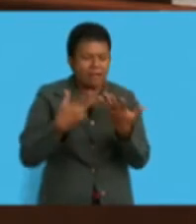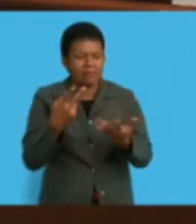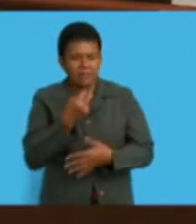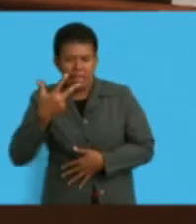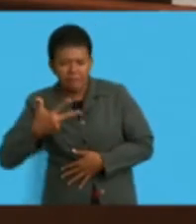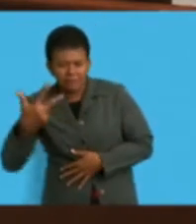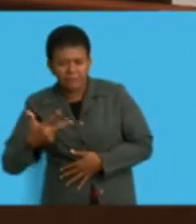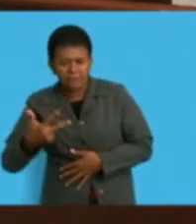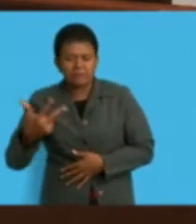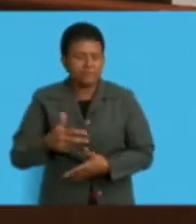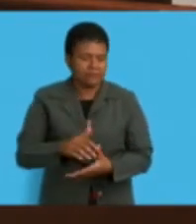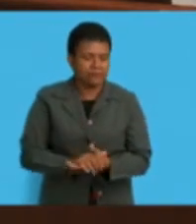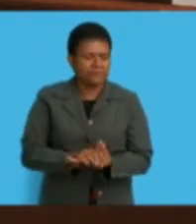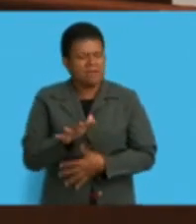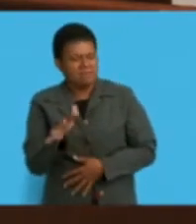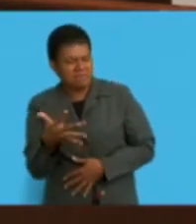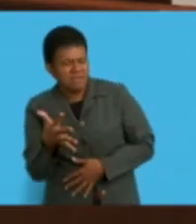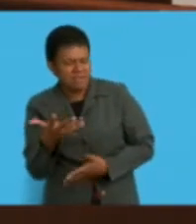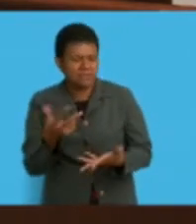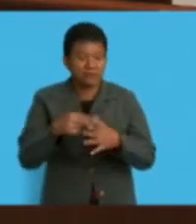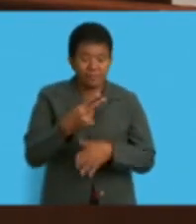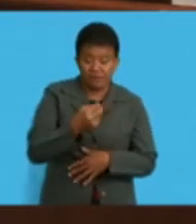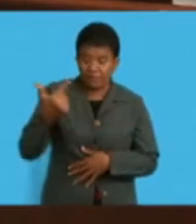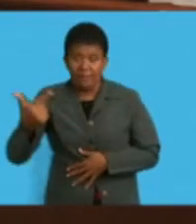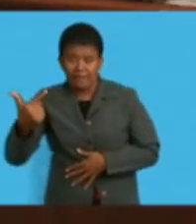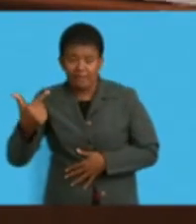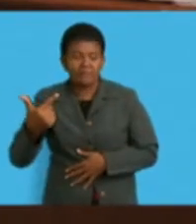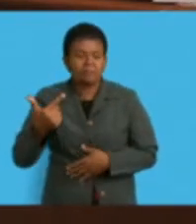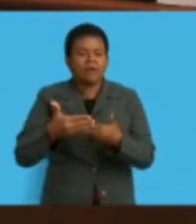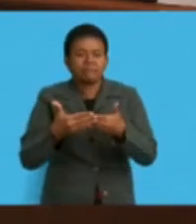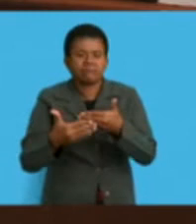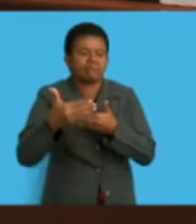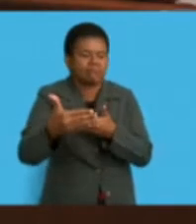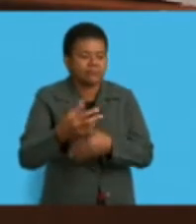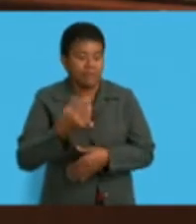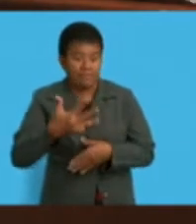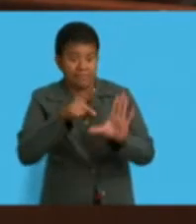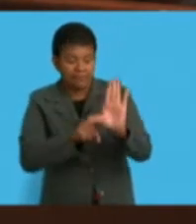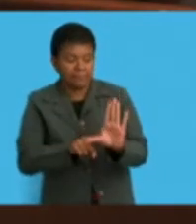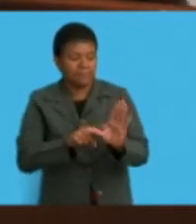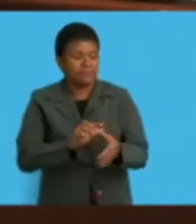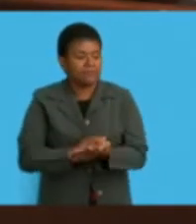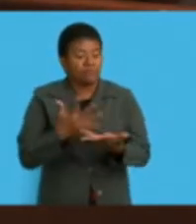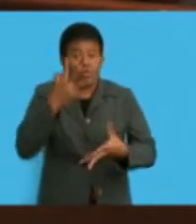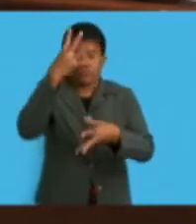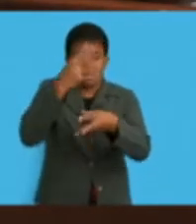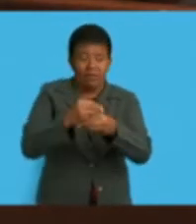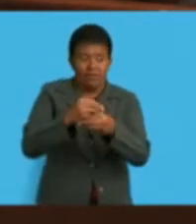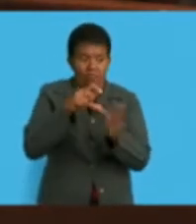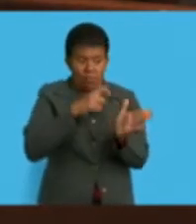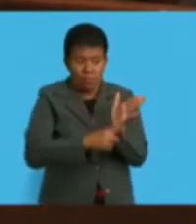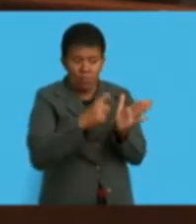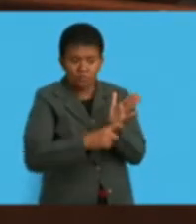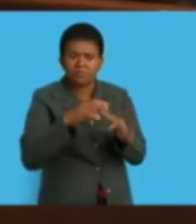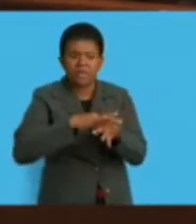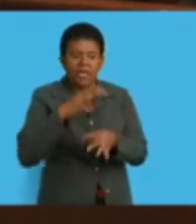in the 2017-2018 or 2018-2019 fiscal year. The total cost of holding the elections is